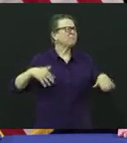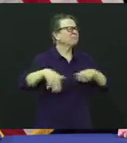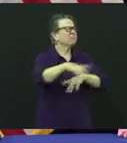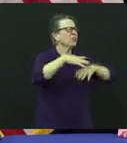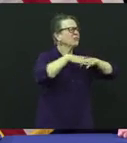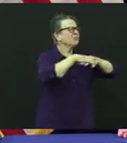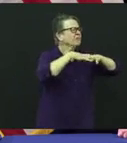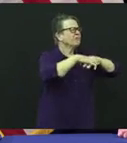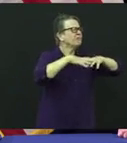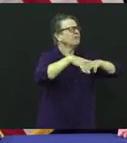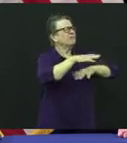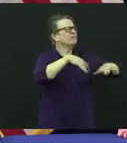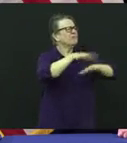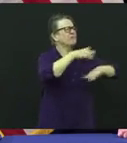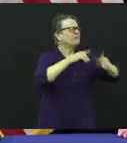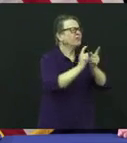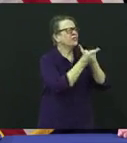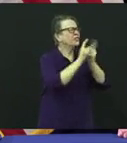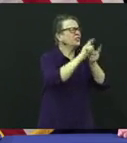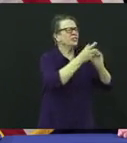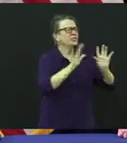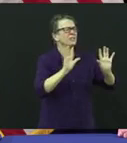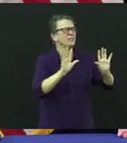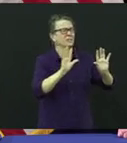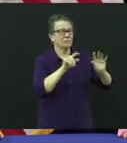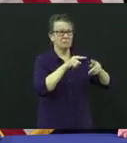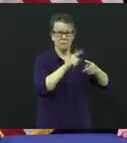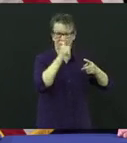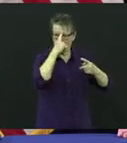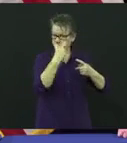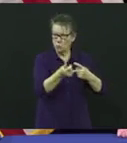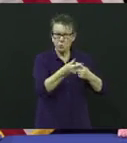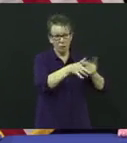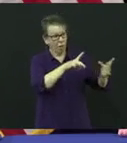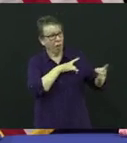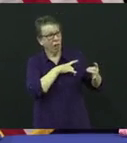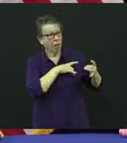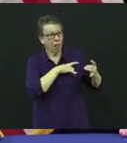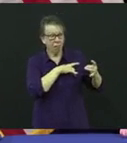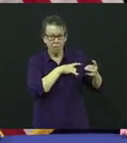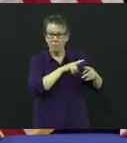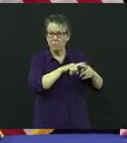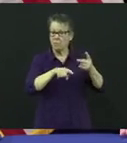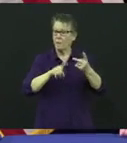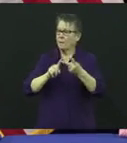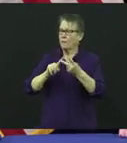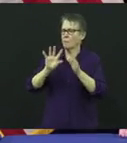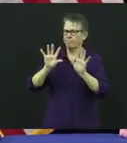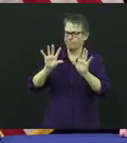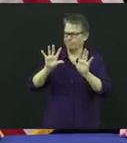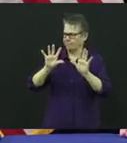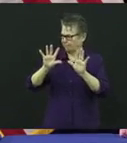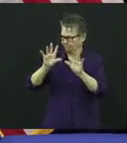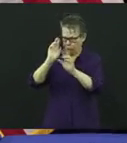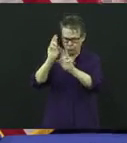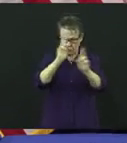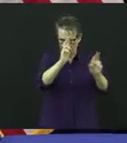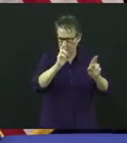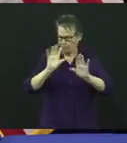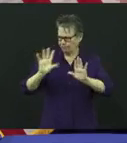shut the place down to all non-essential, to leaving only essential activity up and running, and by doing